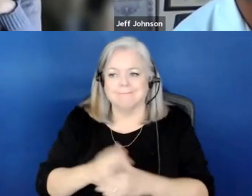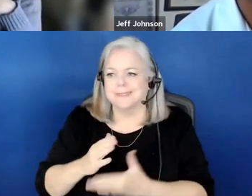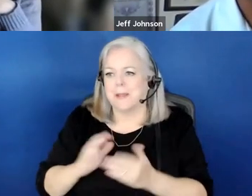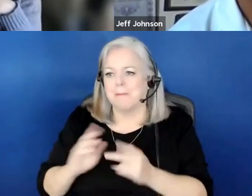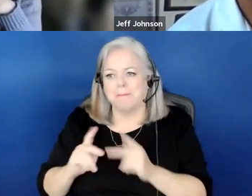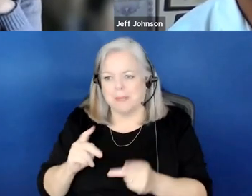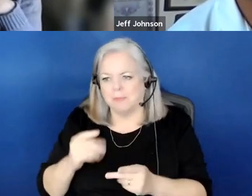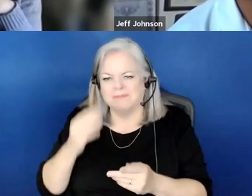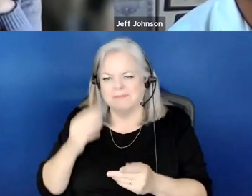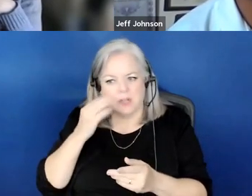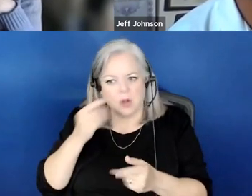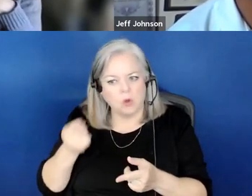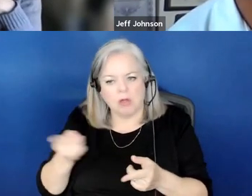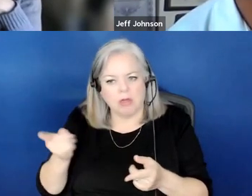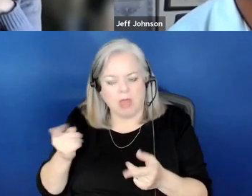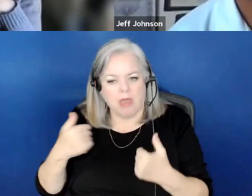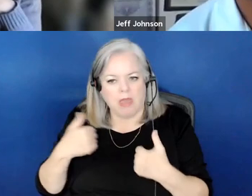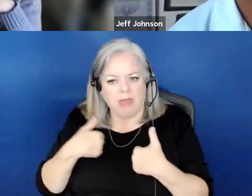a